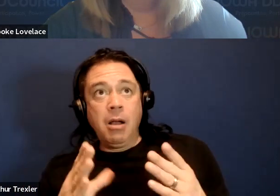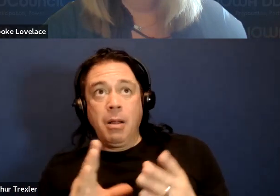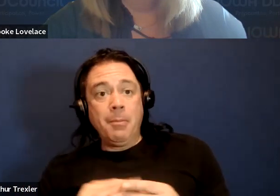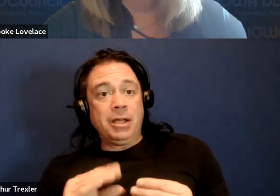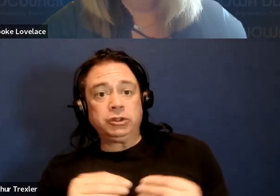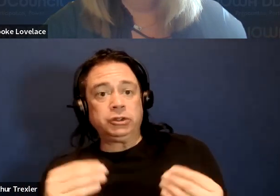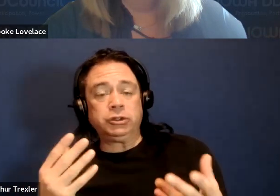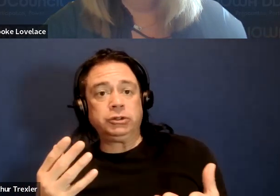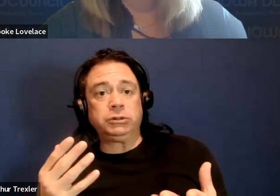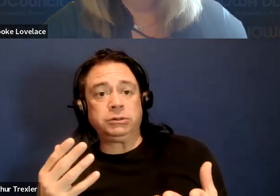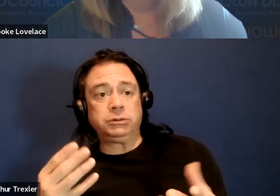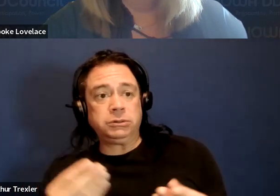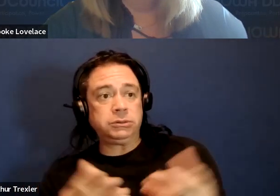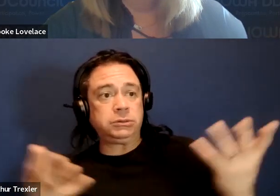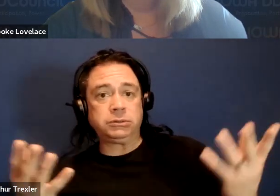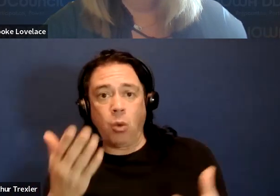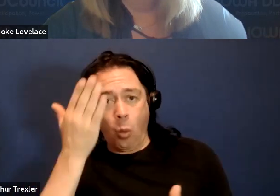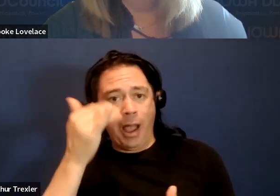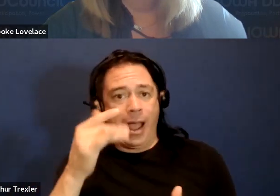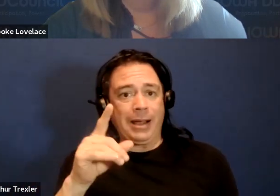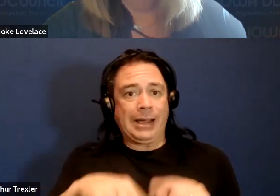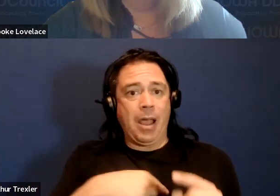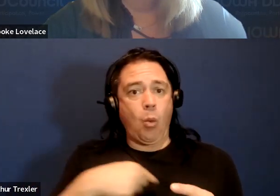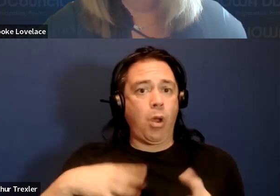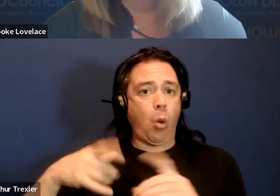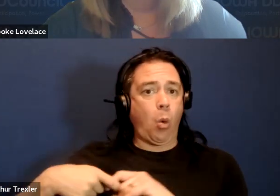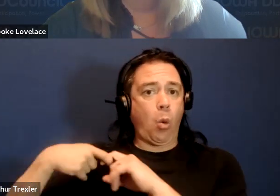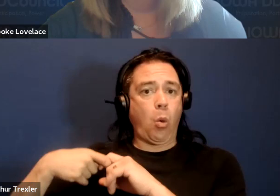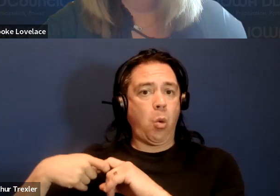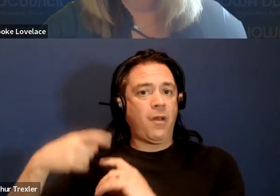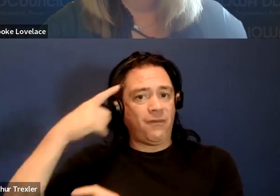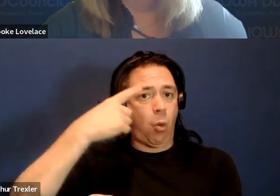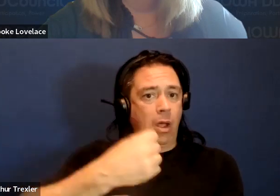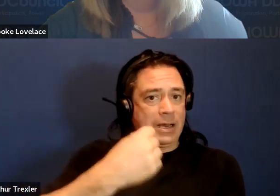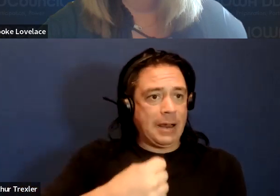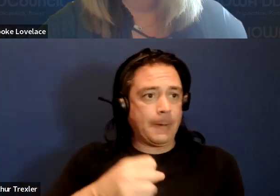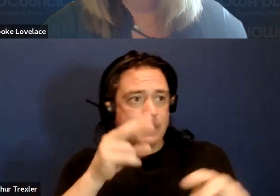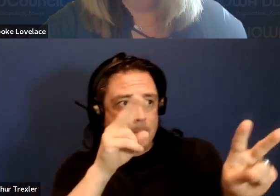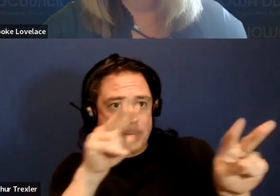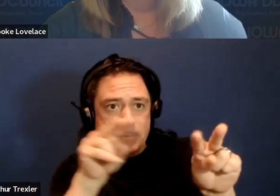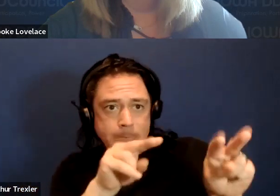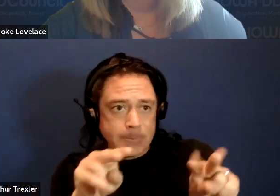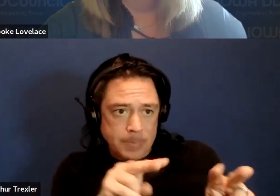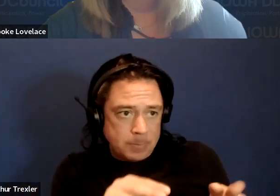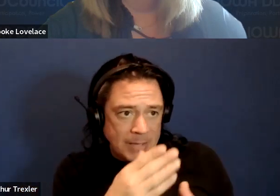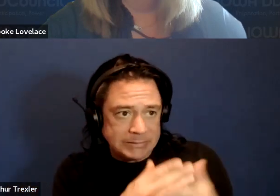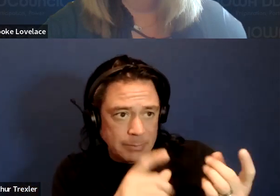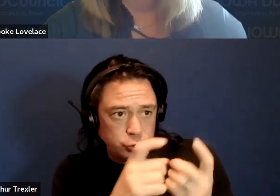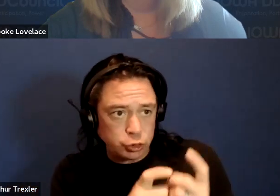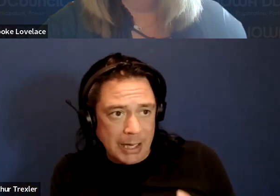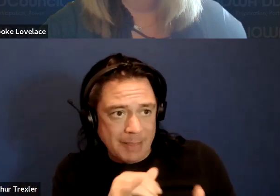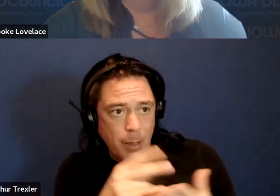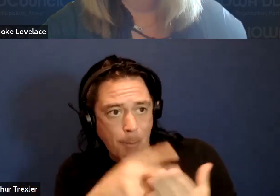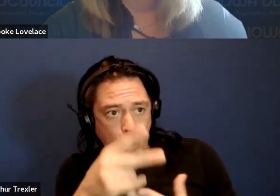know, why can't we hold off on this at least, you know, for a year and look at some of those changes that the program